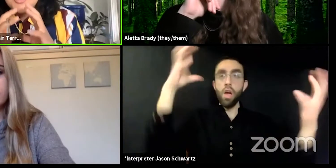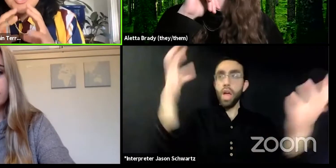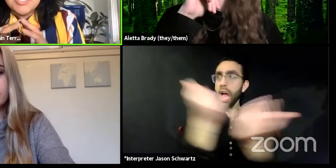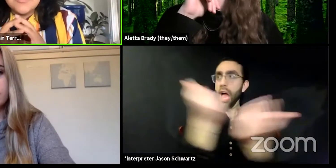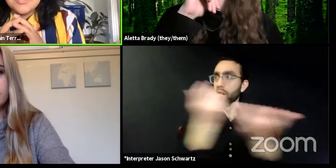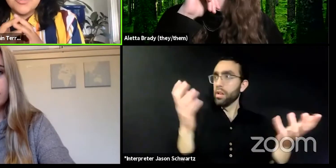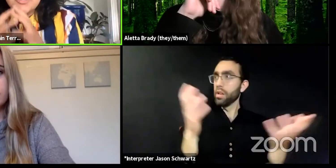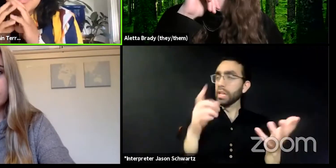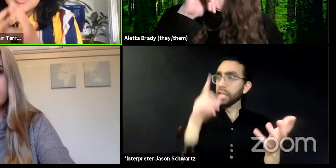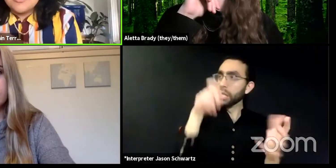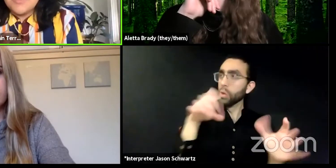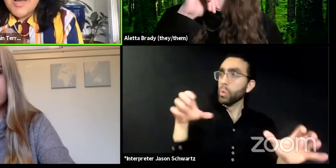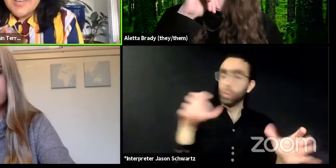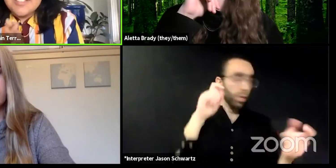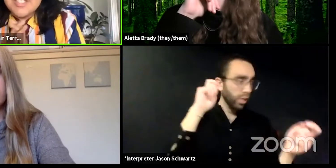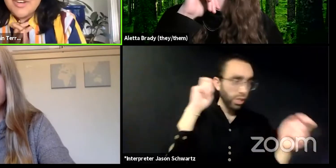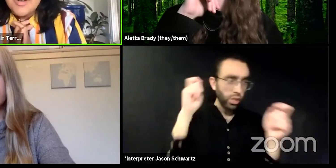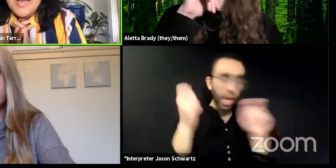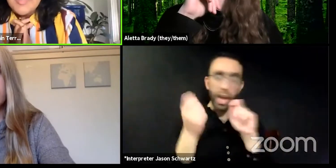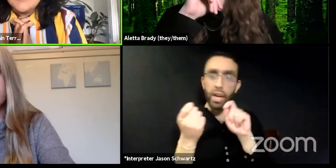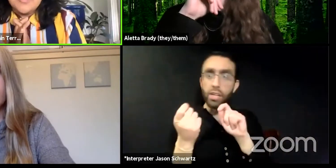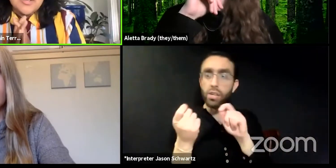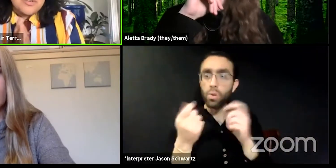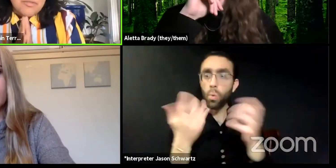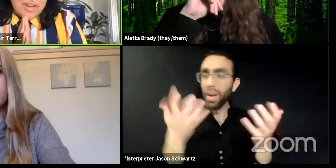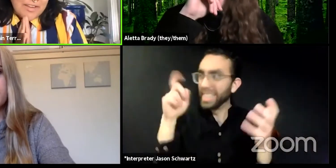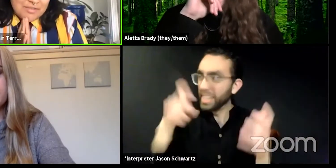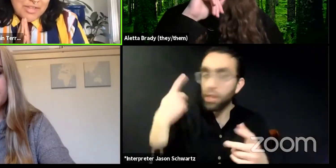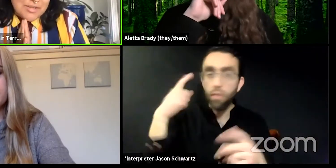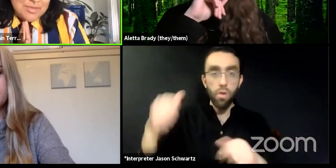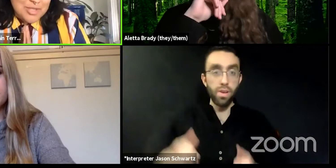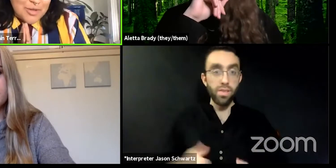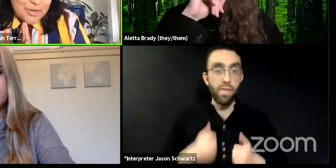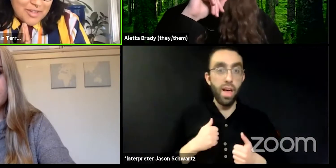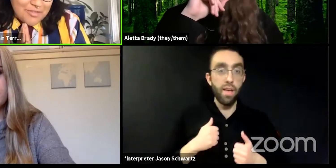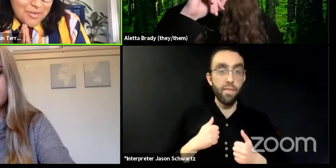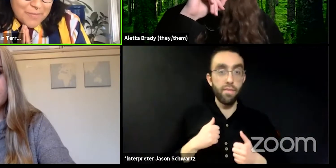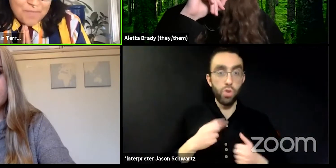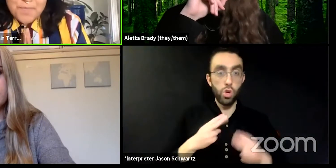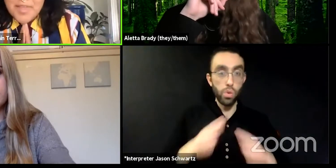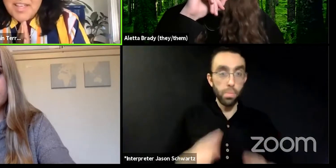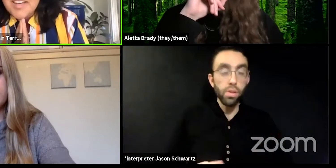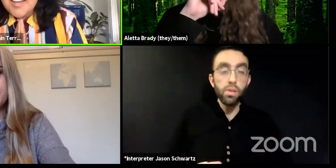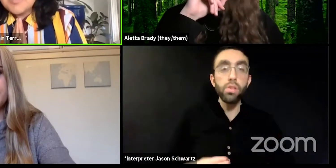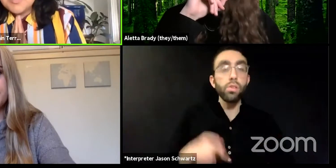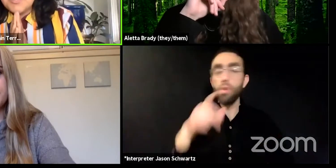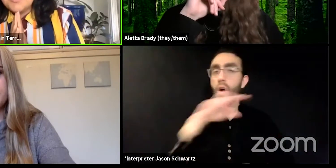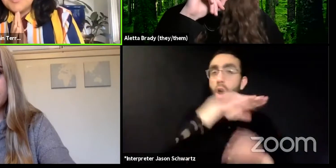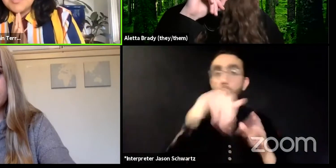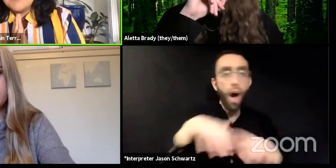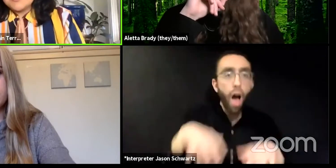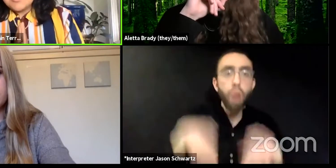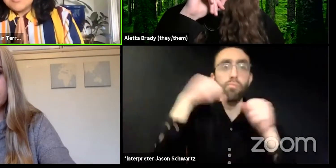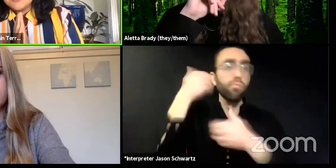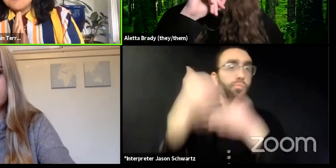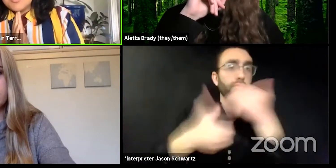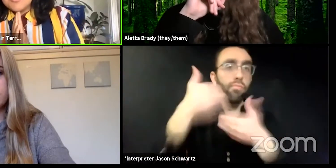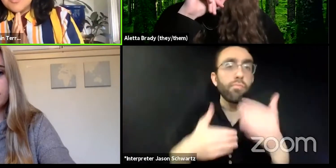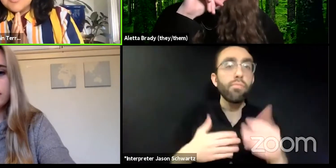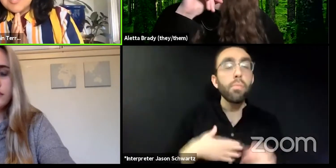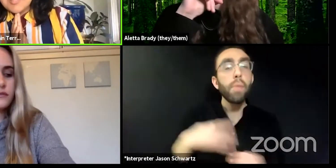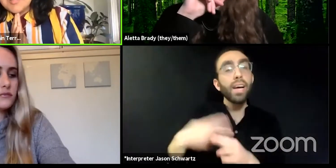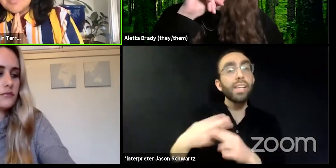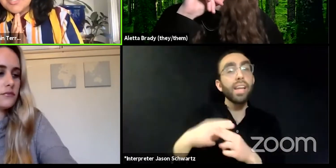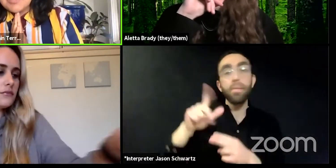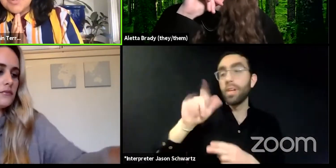to shift in order to survive. So thank you for having me here. I'm so grateful. So my name is Lael